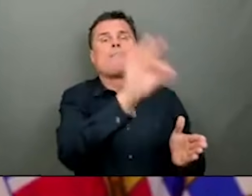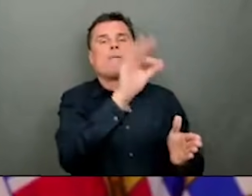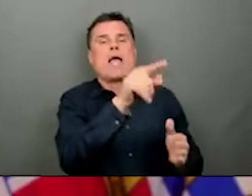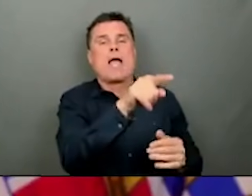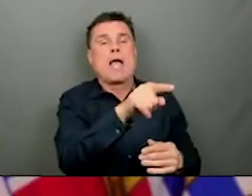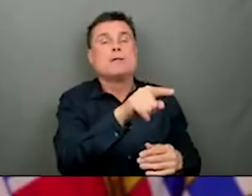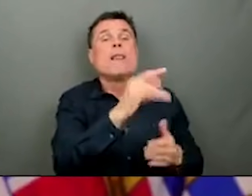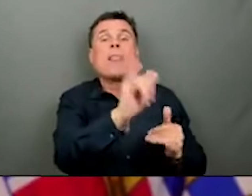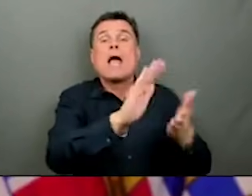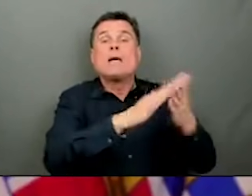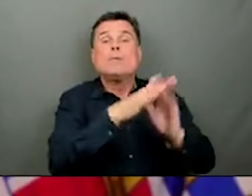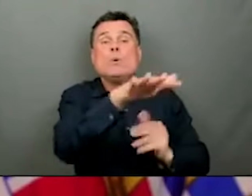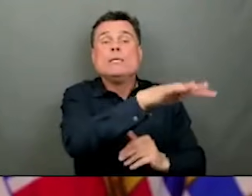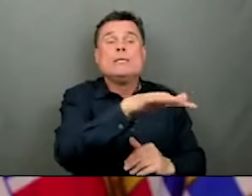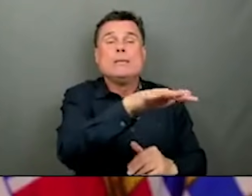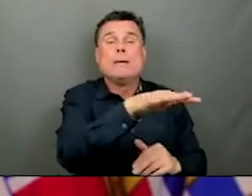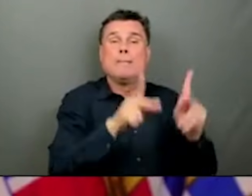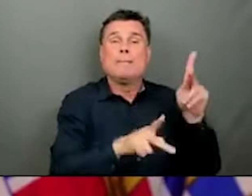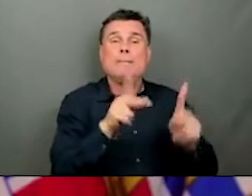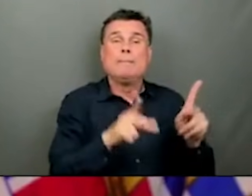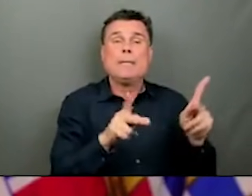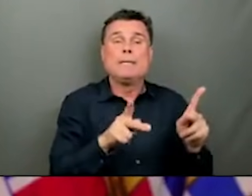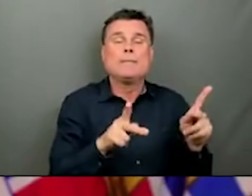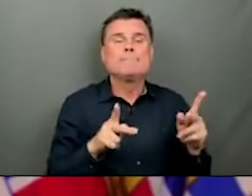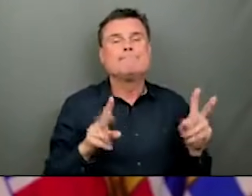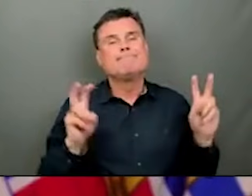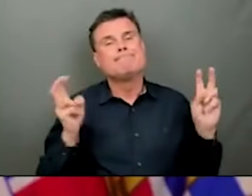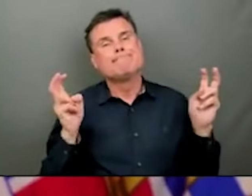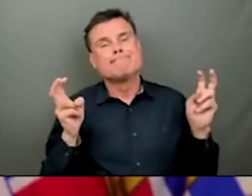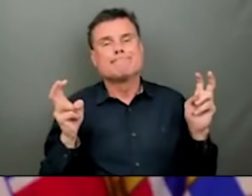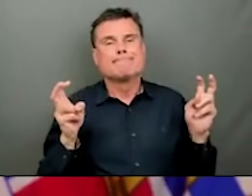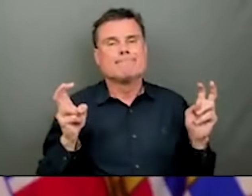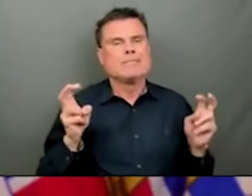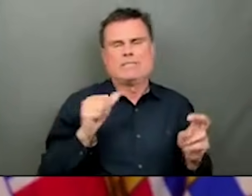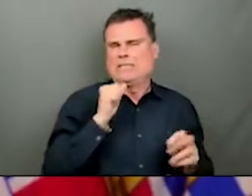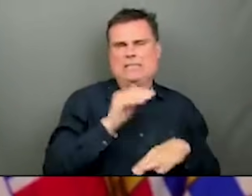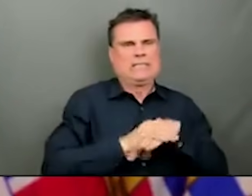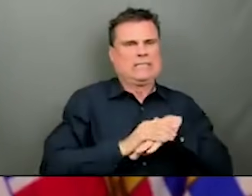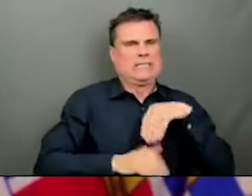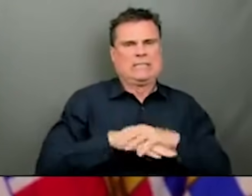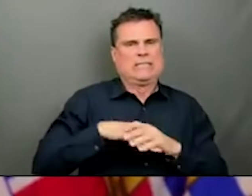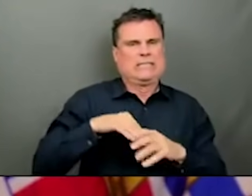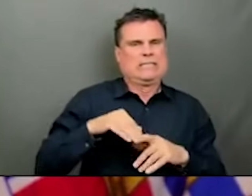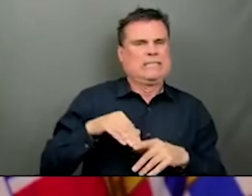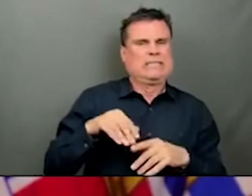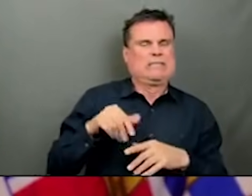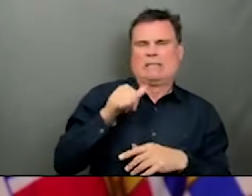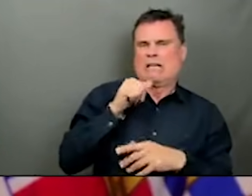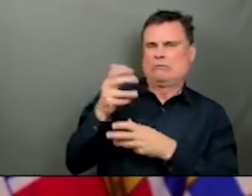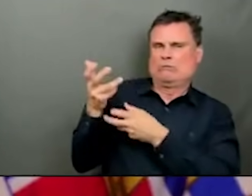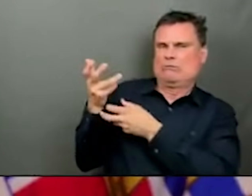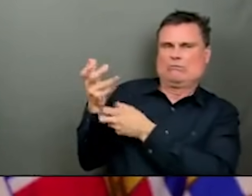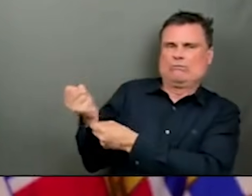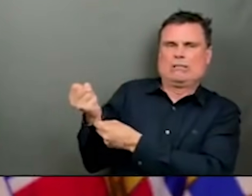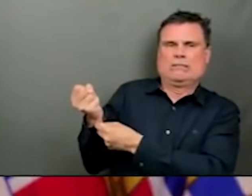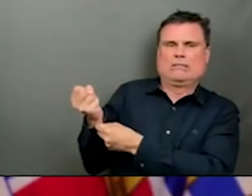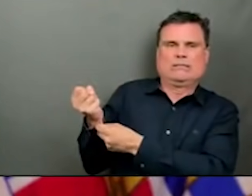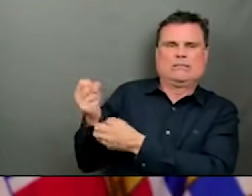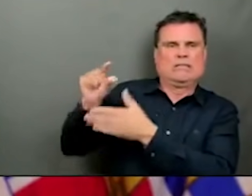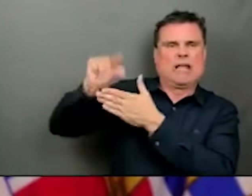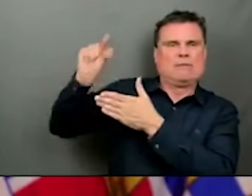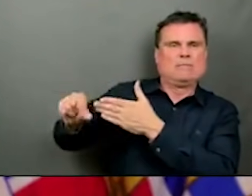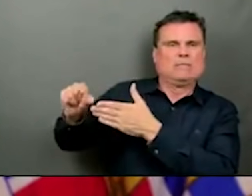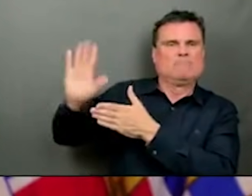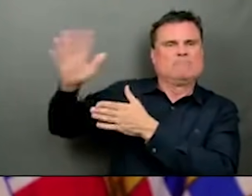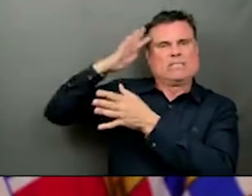people immunized. And Fraser Health is doing some amazing work in some of these communities, and we'll be doing more in the next little while. So